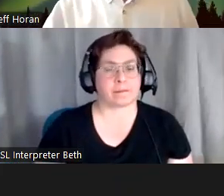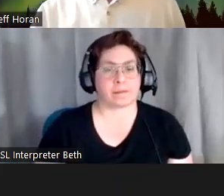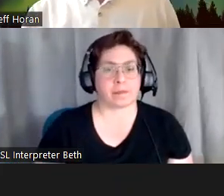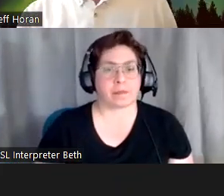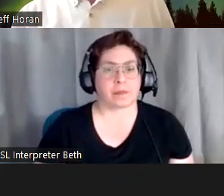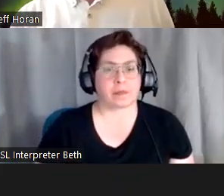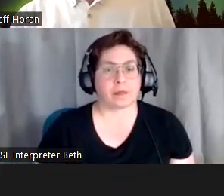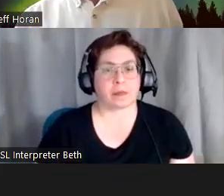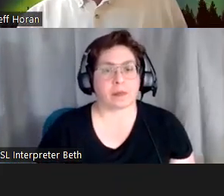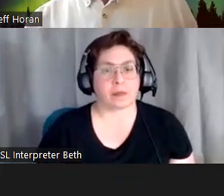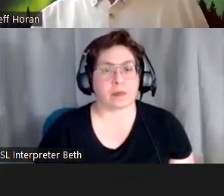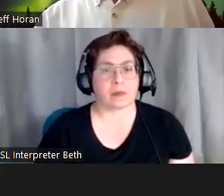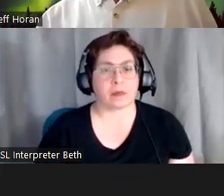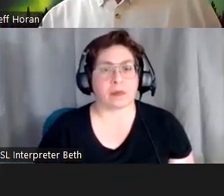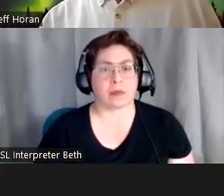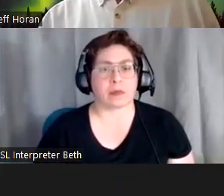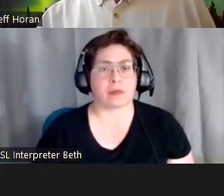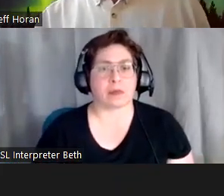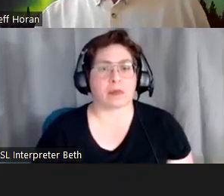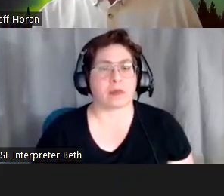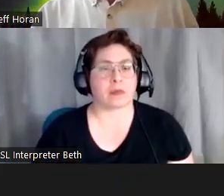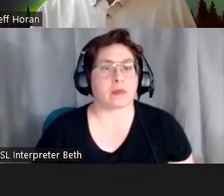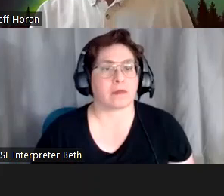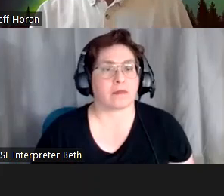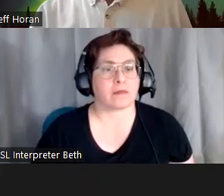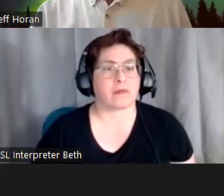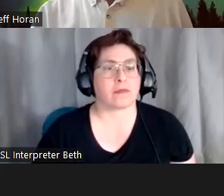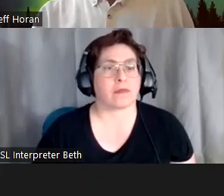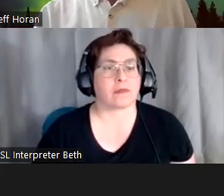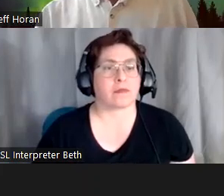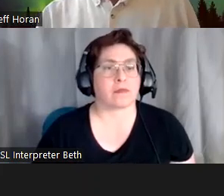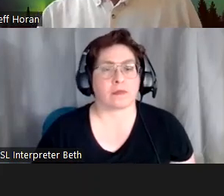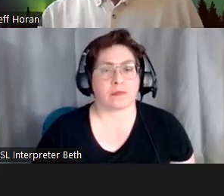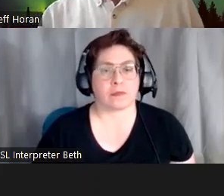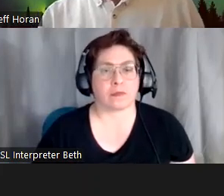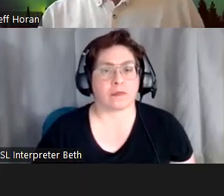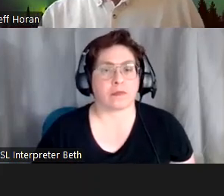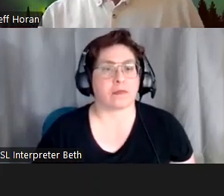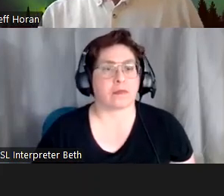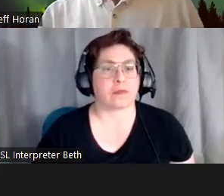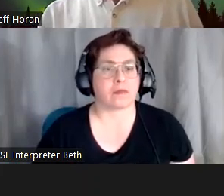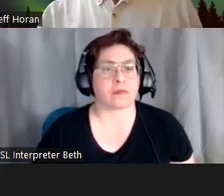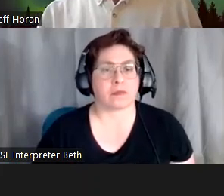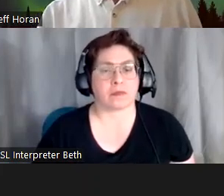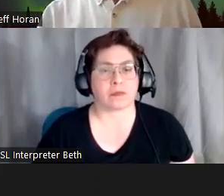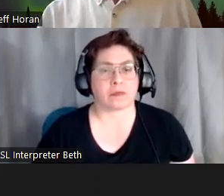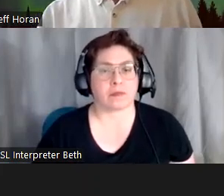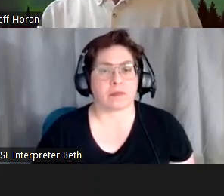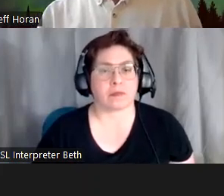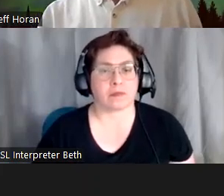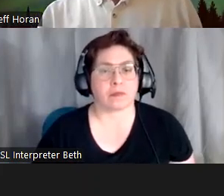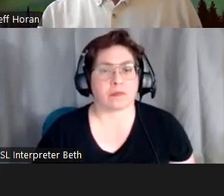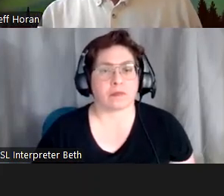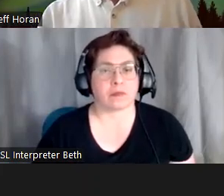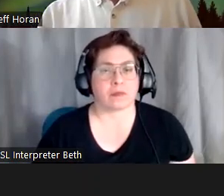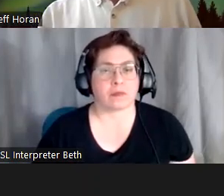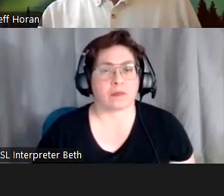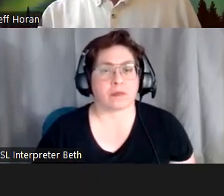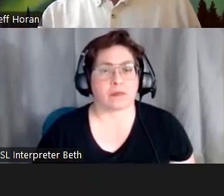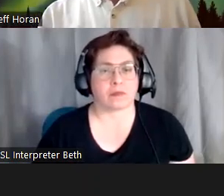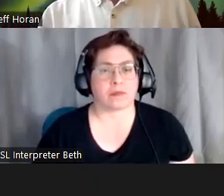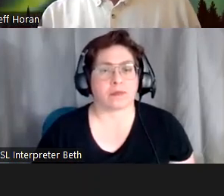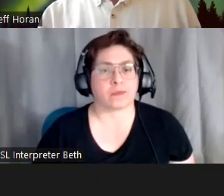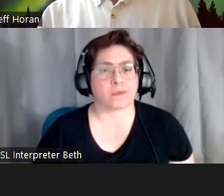their supplement. They provided those same graphs for the different guilds of species that they looked at, so you can check that out in more detail in their